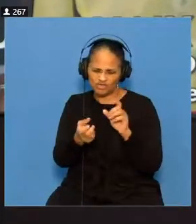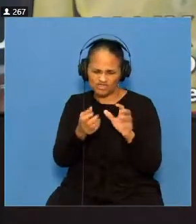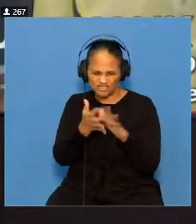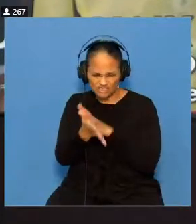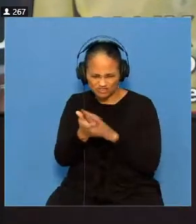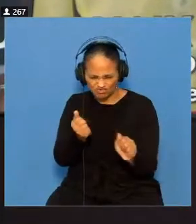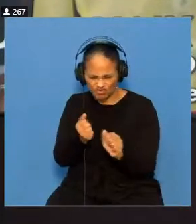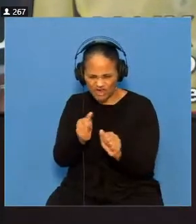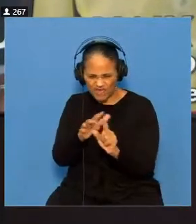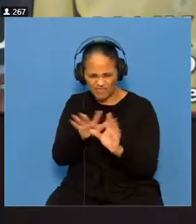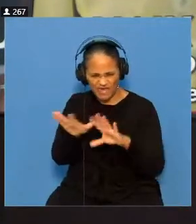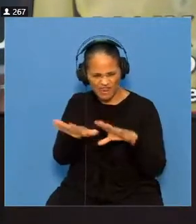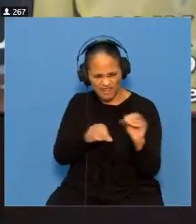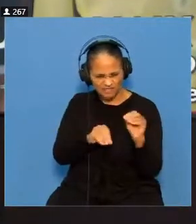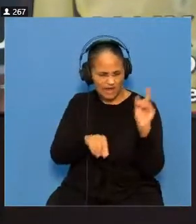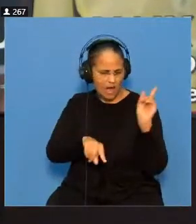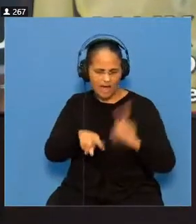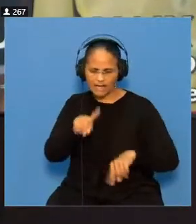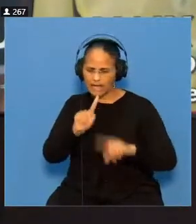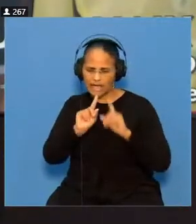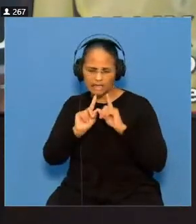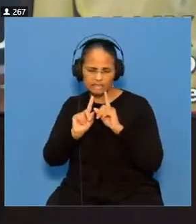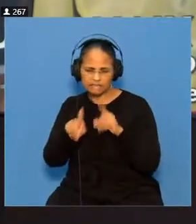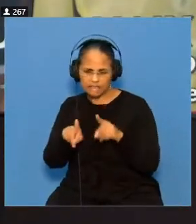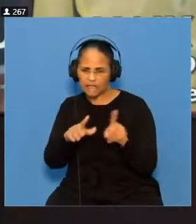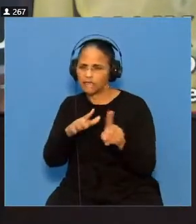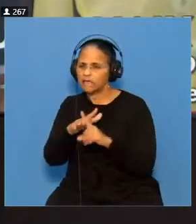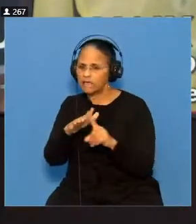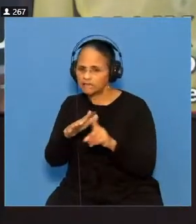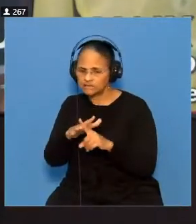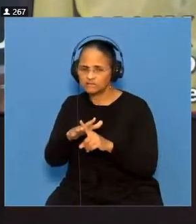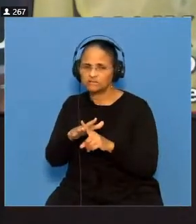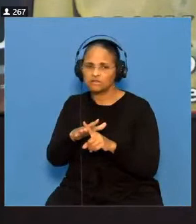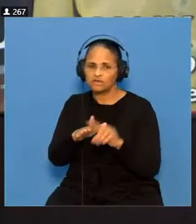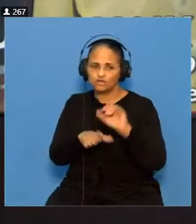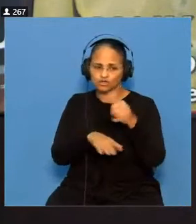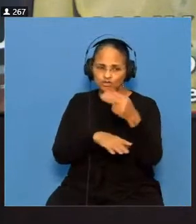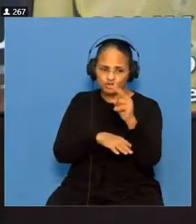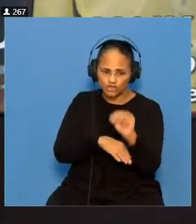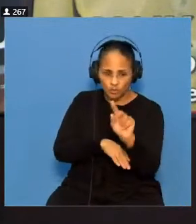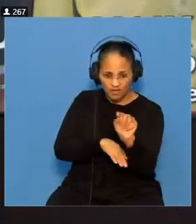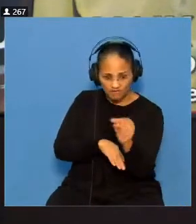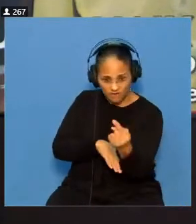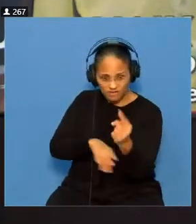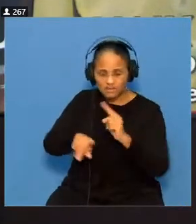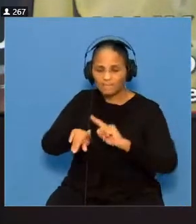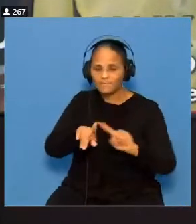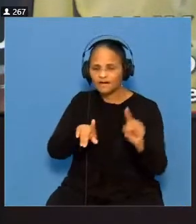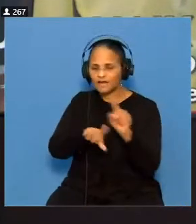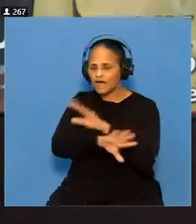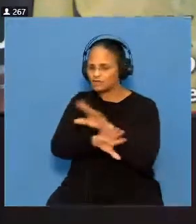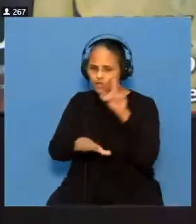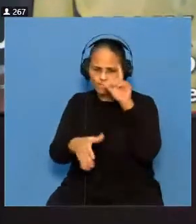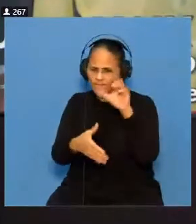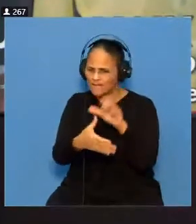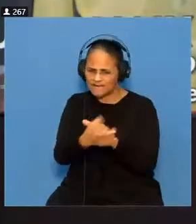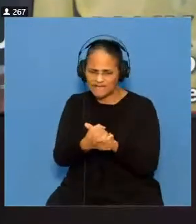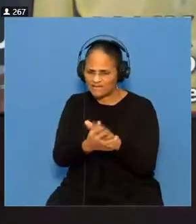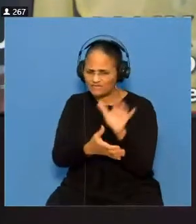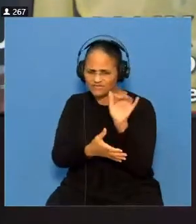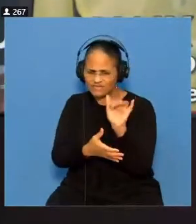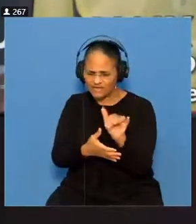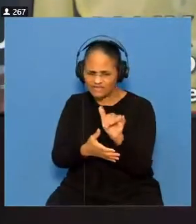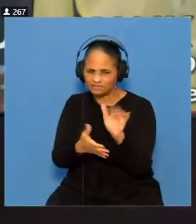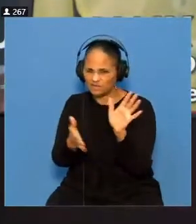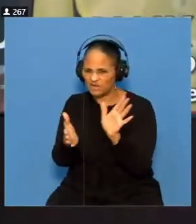and walking out. So I can't comment on this particular case that you're referring to on January 1st, but I do not believe that there's been